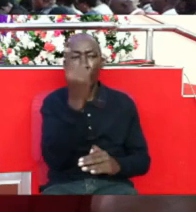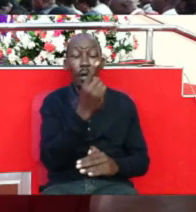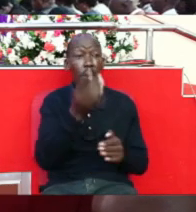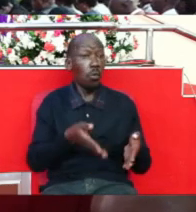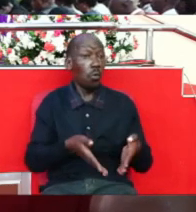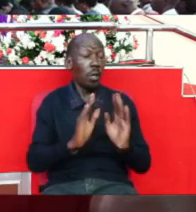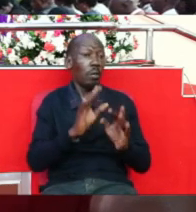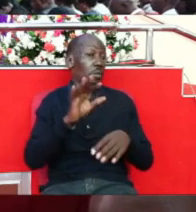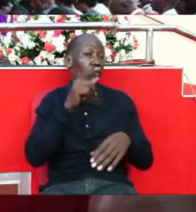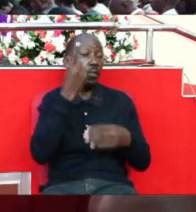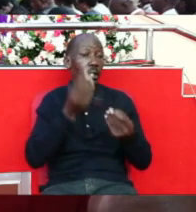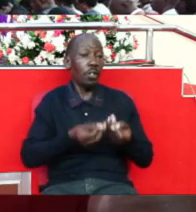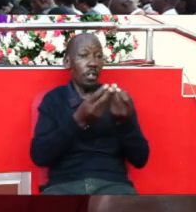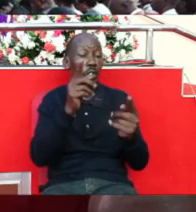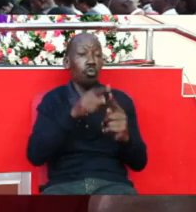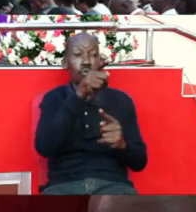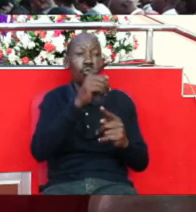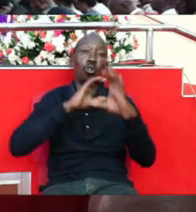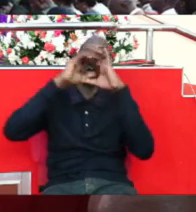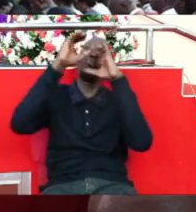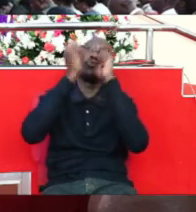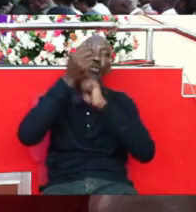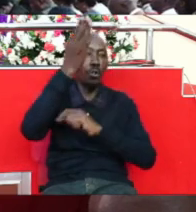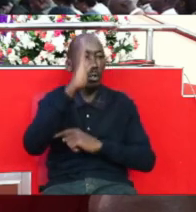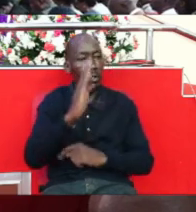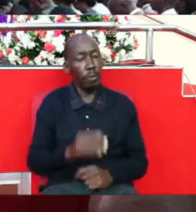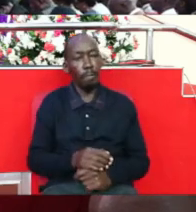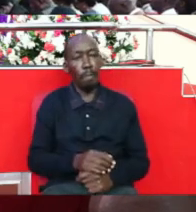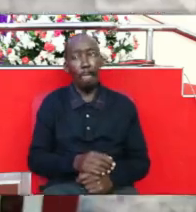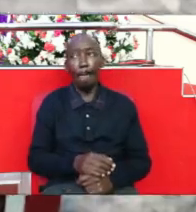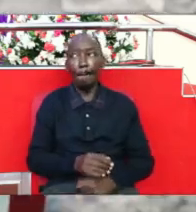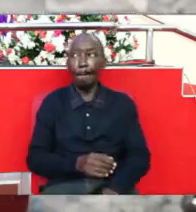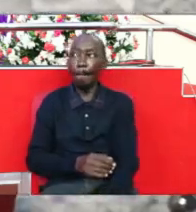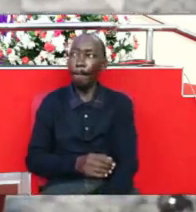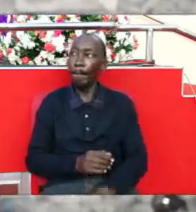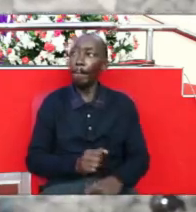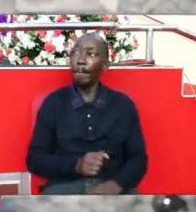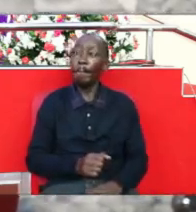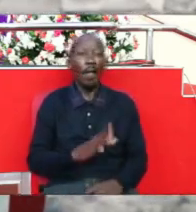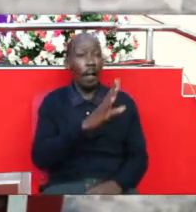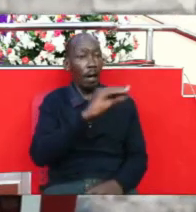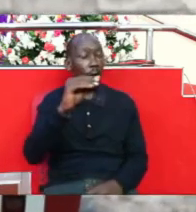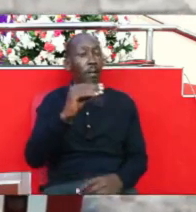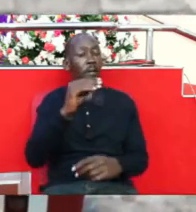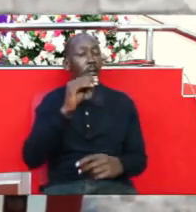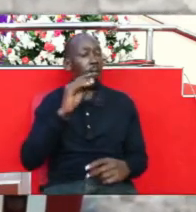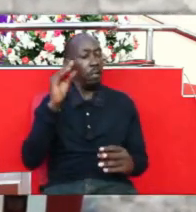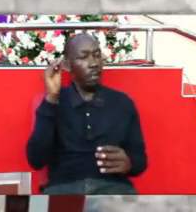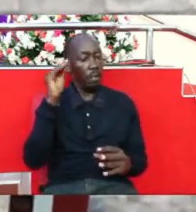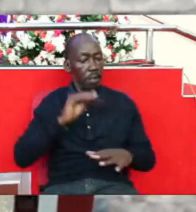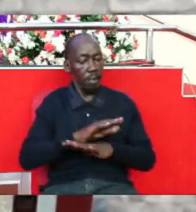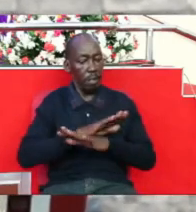that has been given for you to commune with God. Bana ni ile njia tu imetolewa yako kunena pamoja na Mungu. Enlarge your tents. Ni